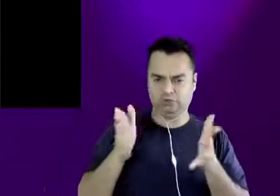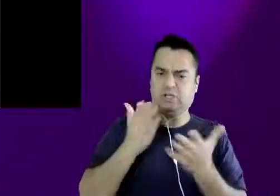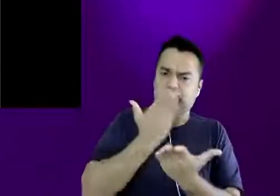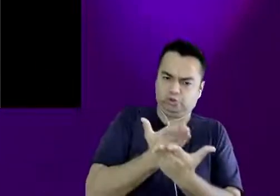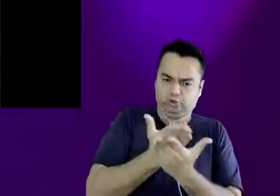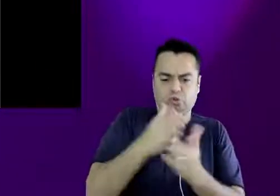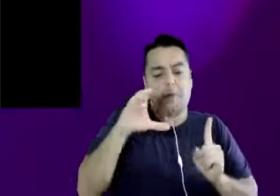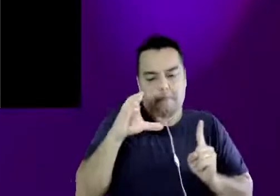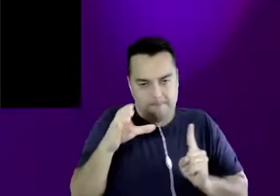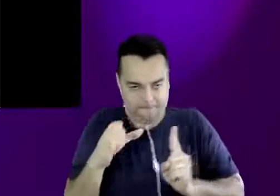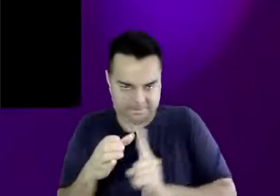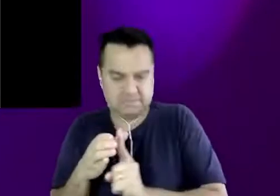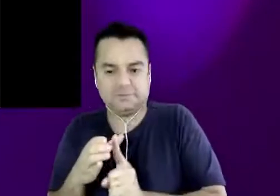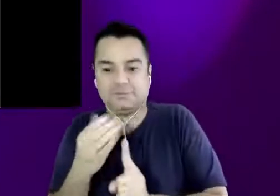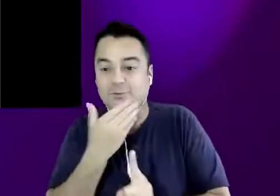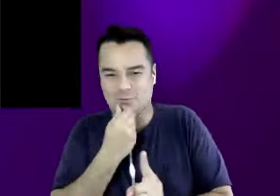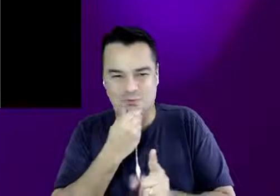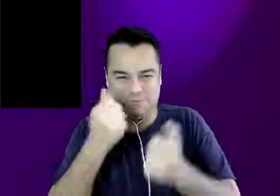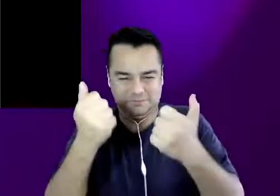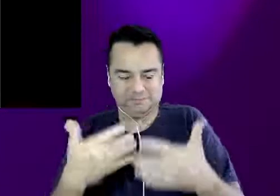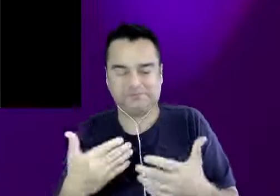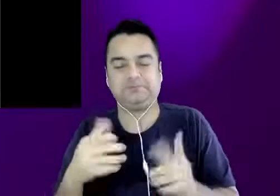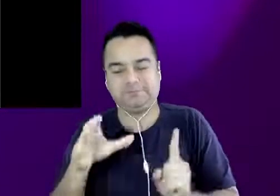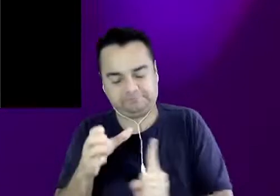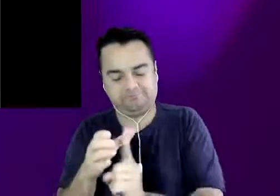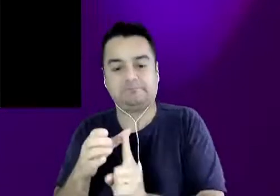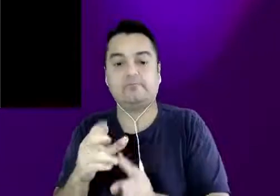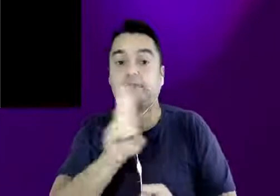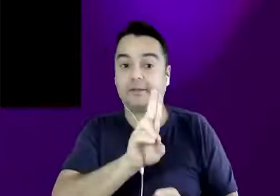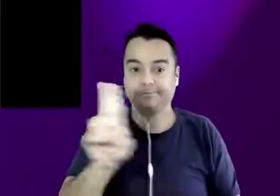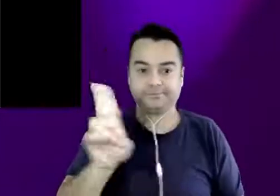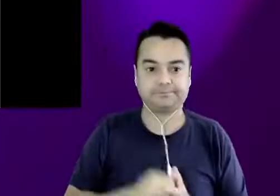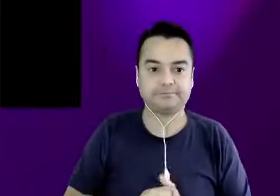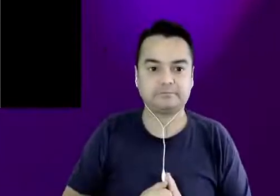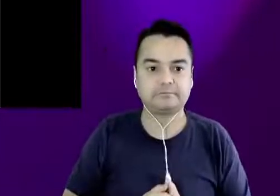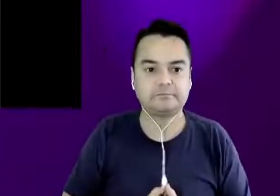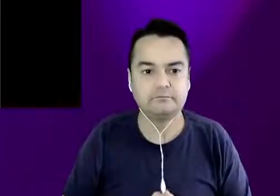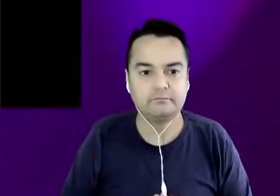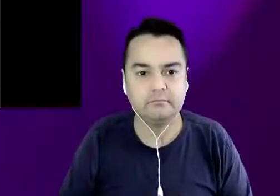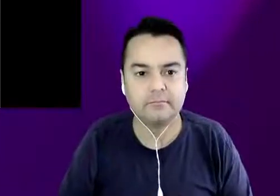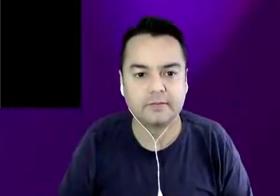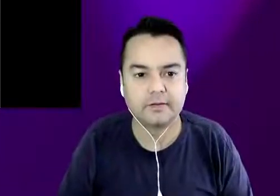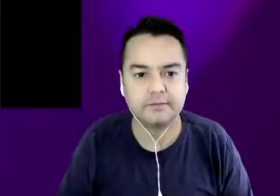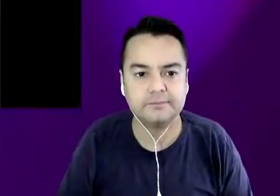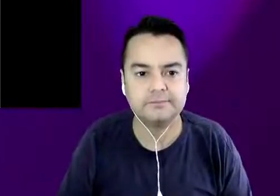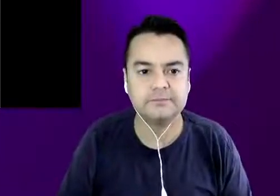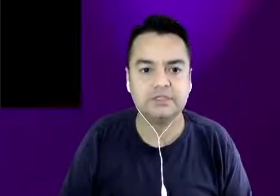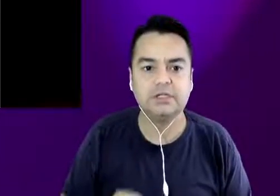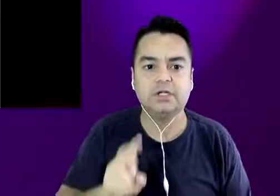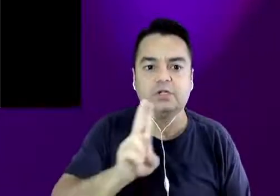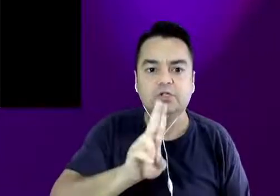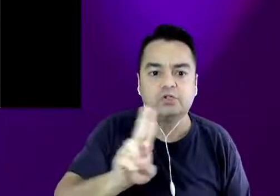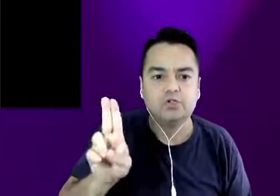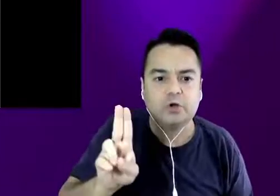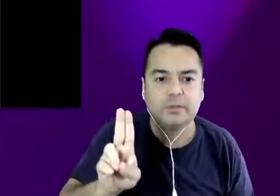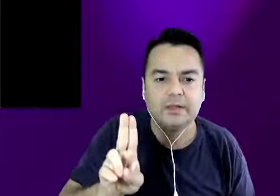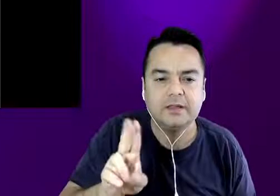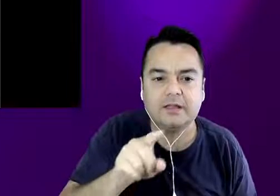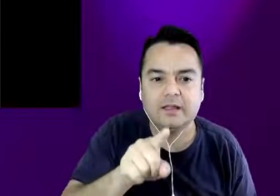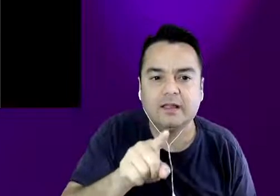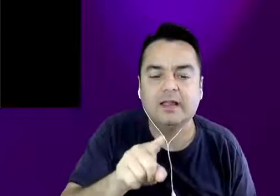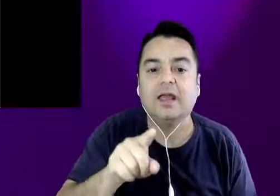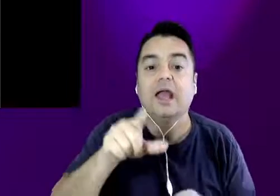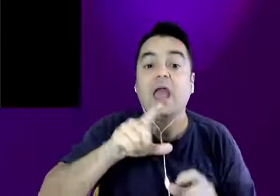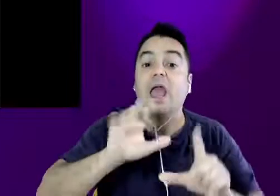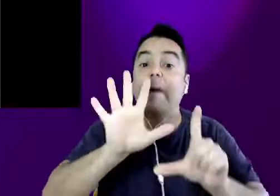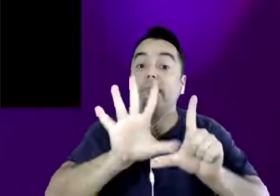is called the SARA, that has a rotating platform where the entire process of vitrification is not